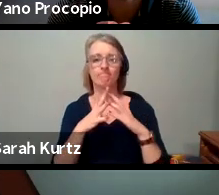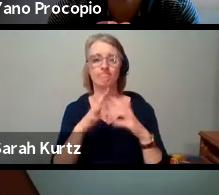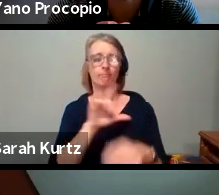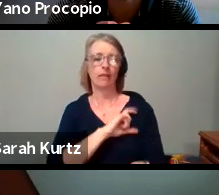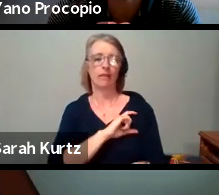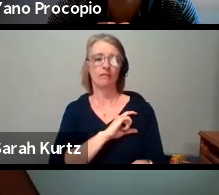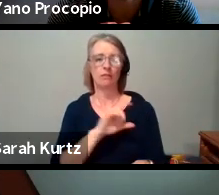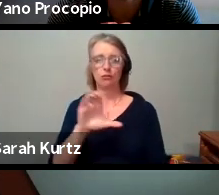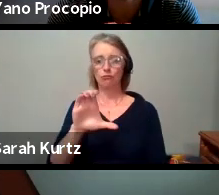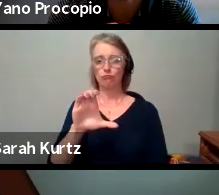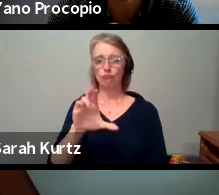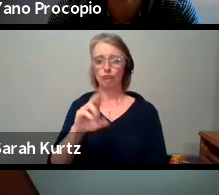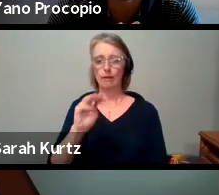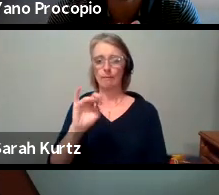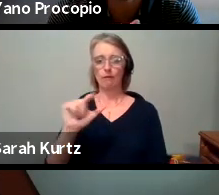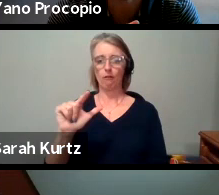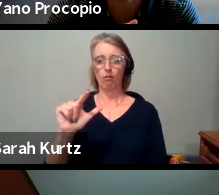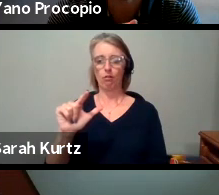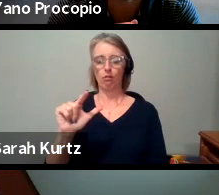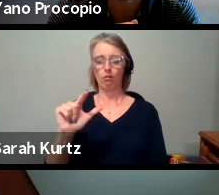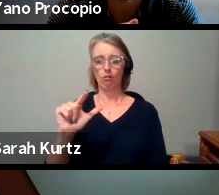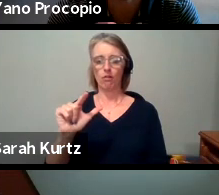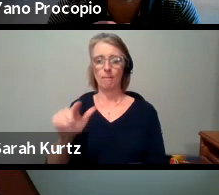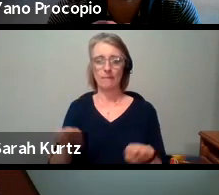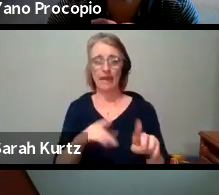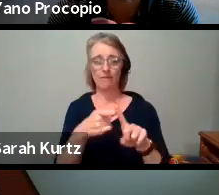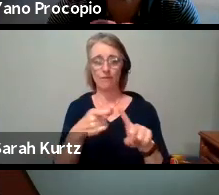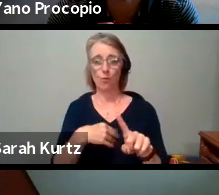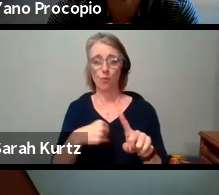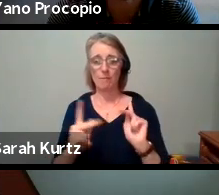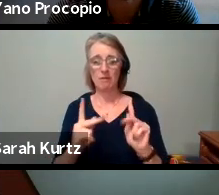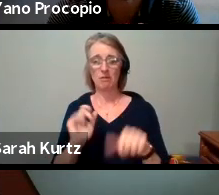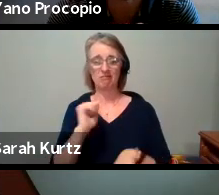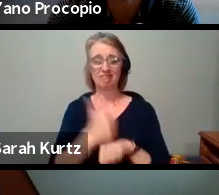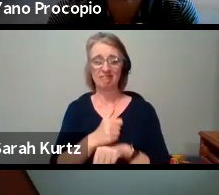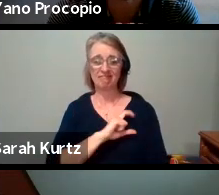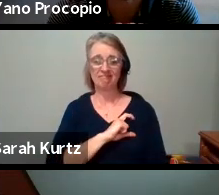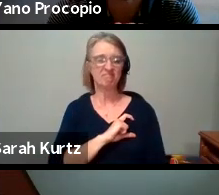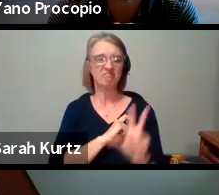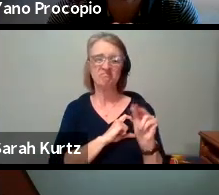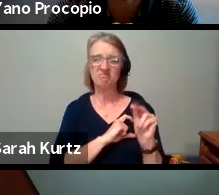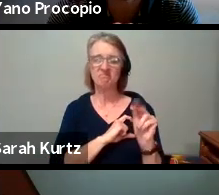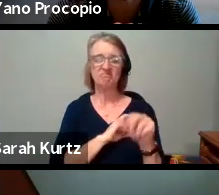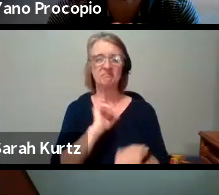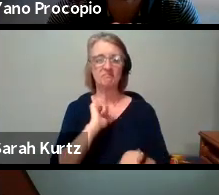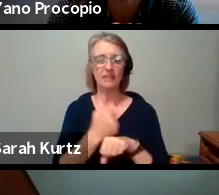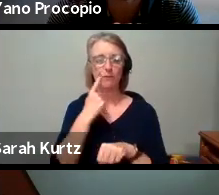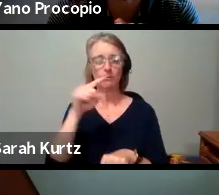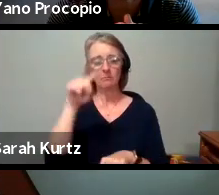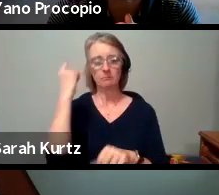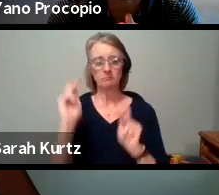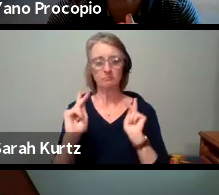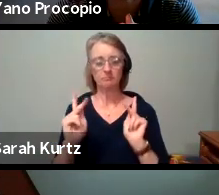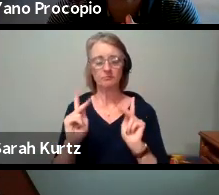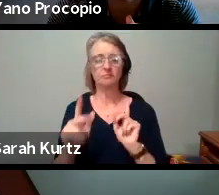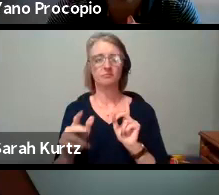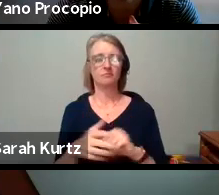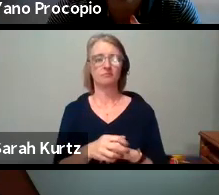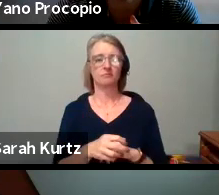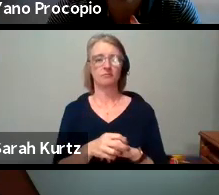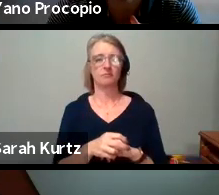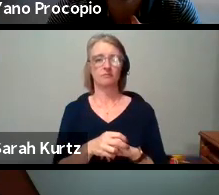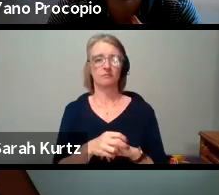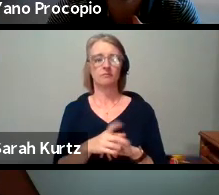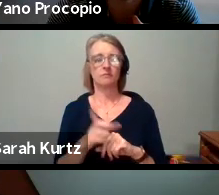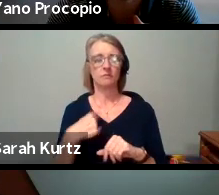feared criminal behavior from their fellow white citizens, but because they knew that they had set up a system that abused and